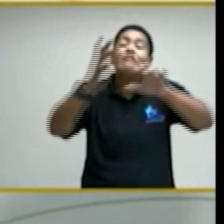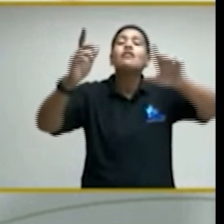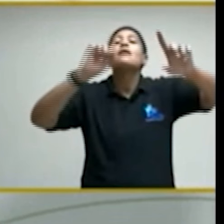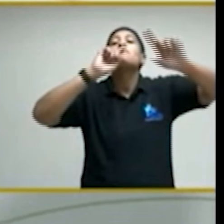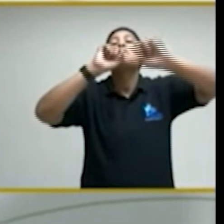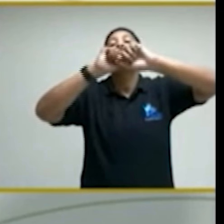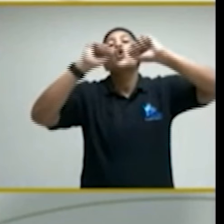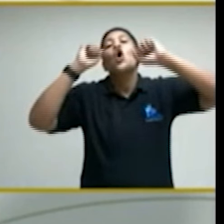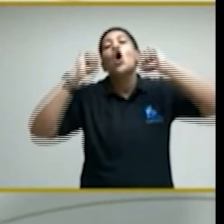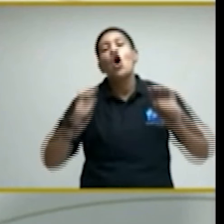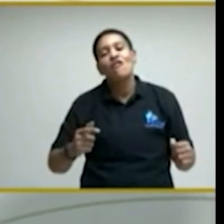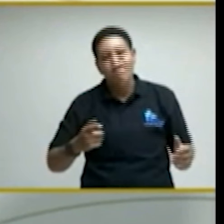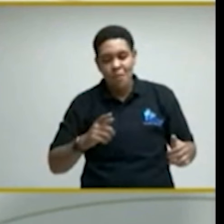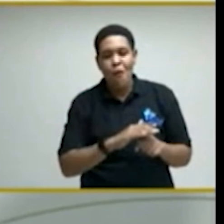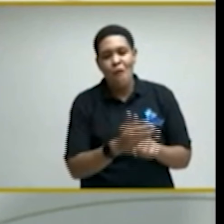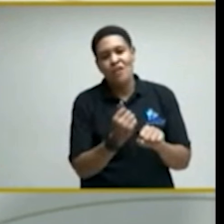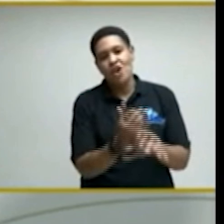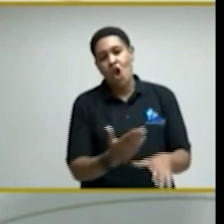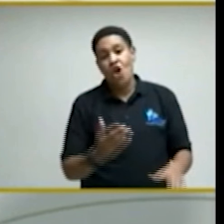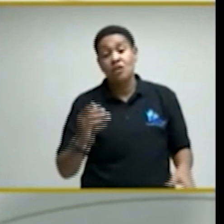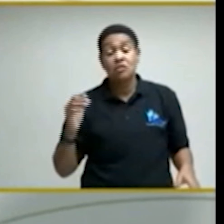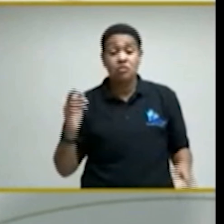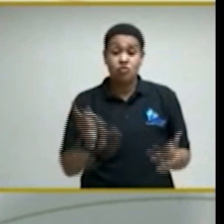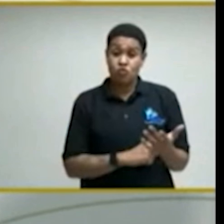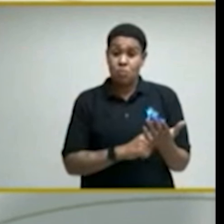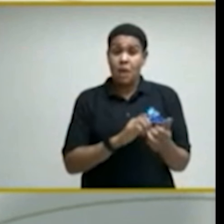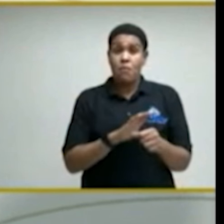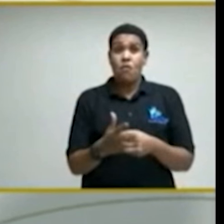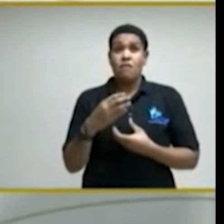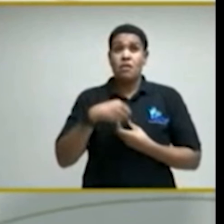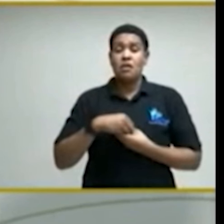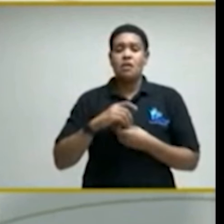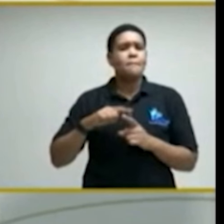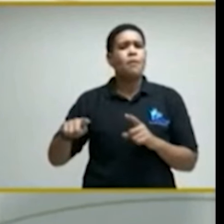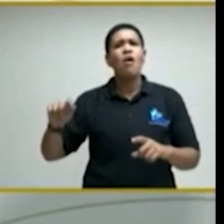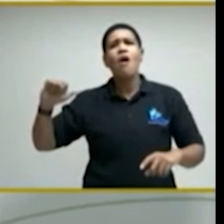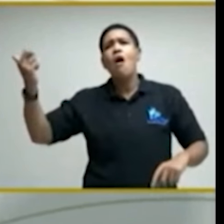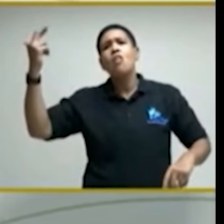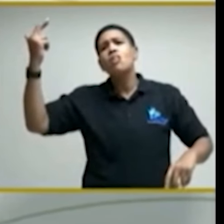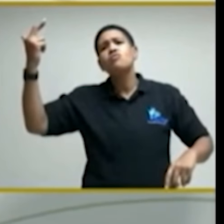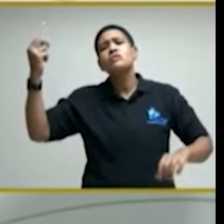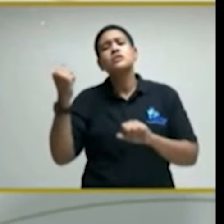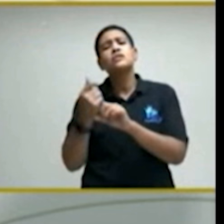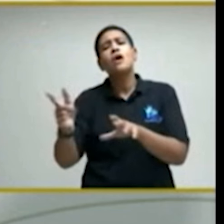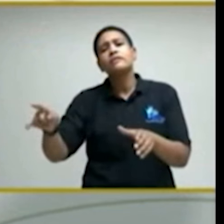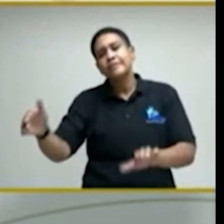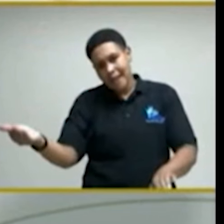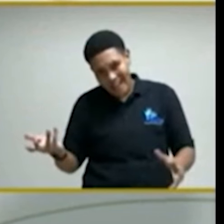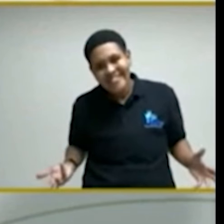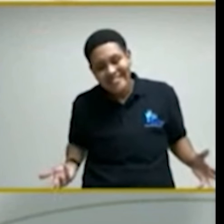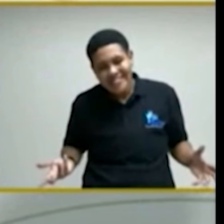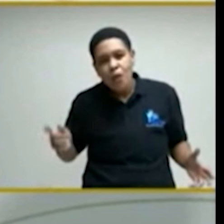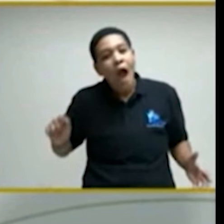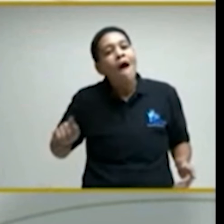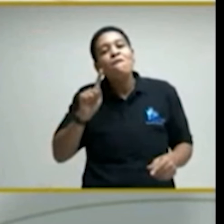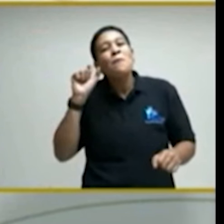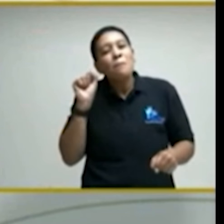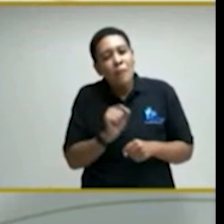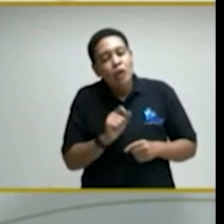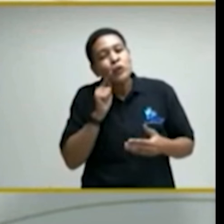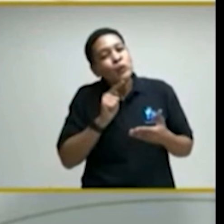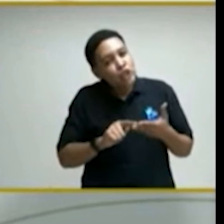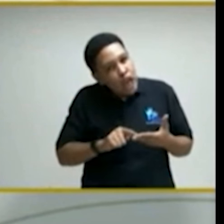person died of some other reason but coincidentally has a COVID positive test. So it does